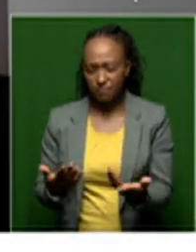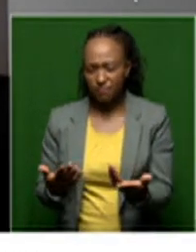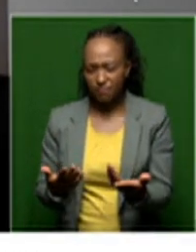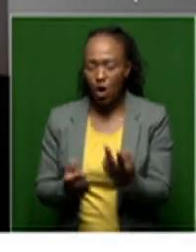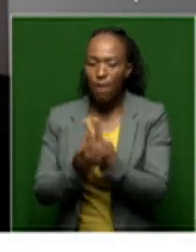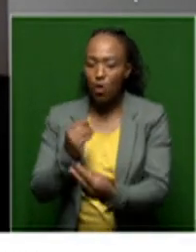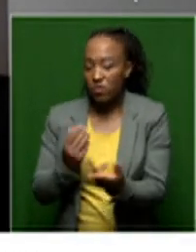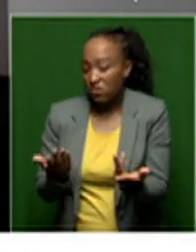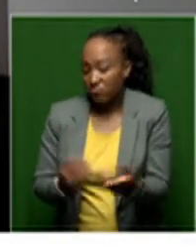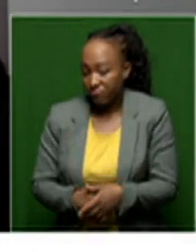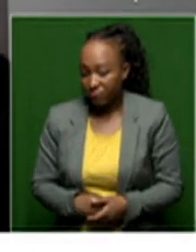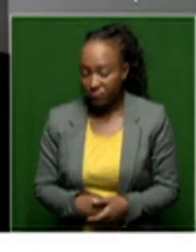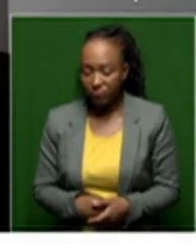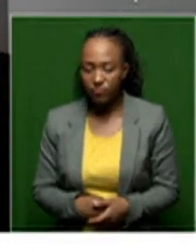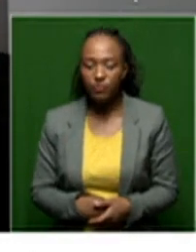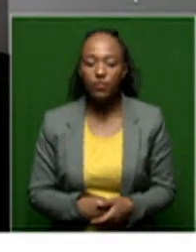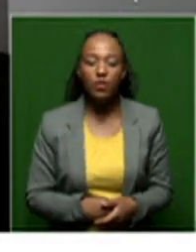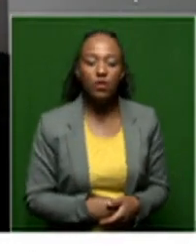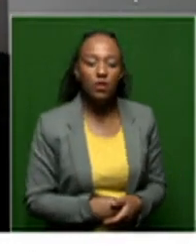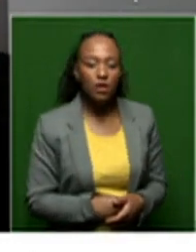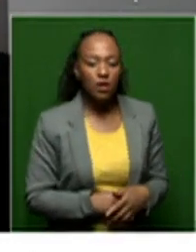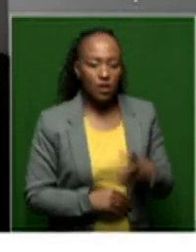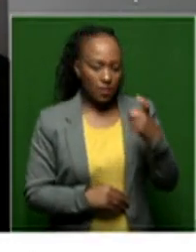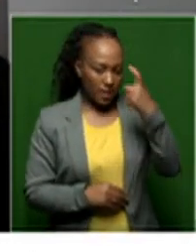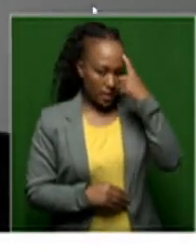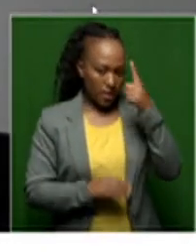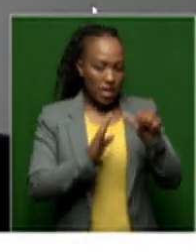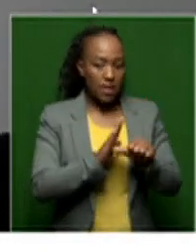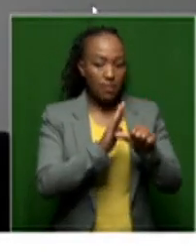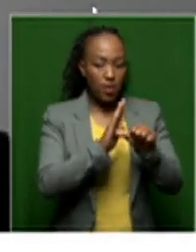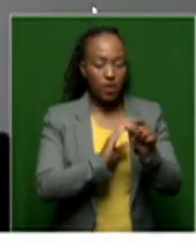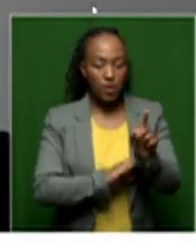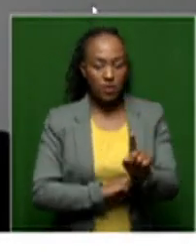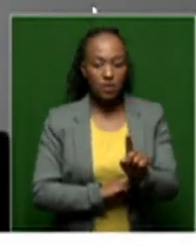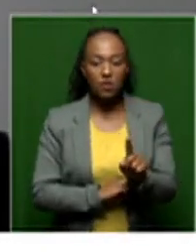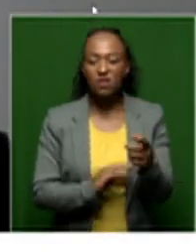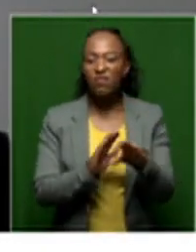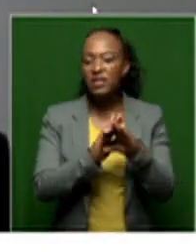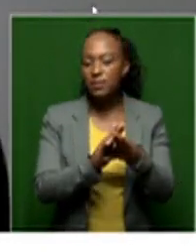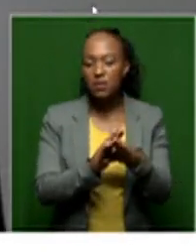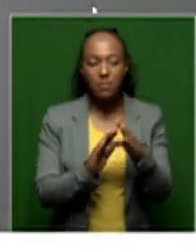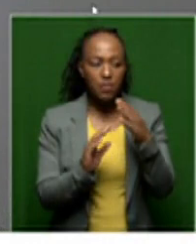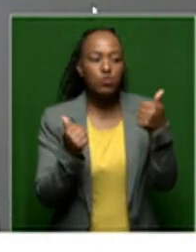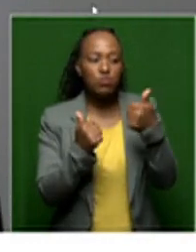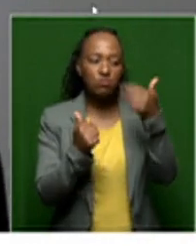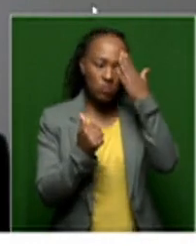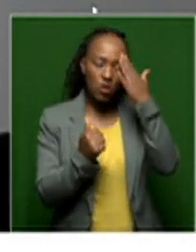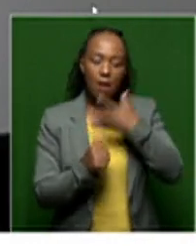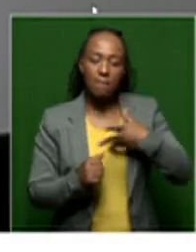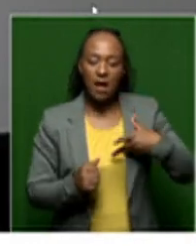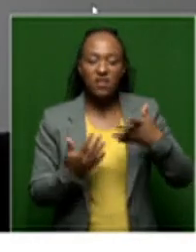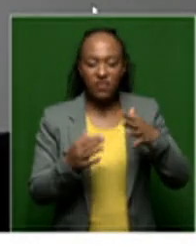works. So I think it's important to, so if you already know that your mom has breast